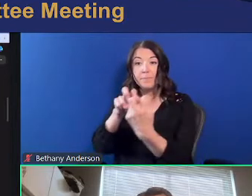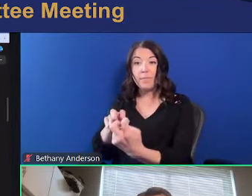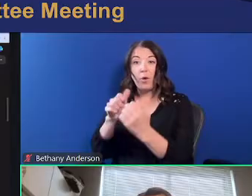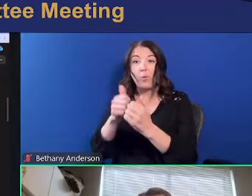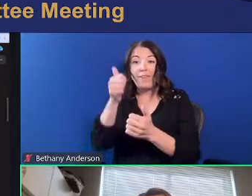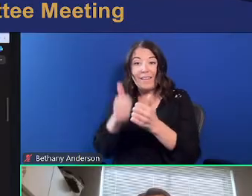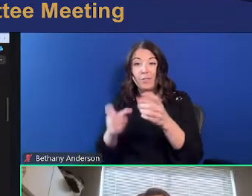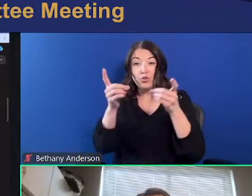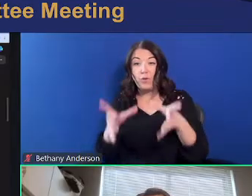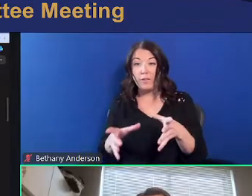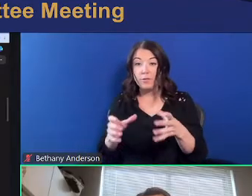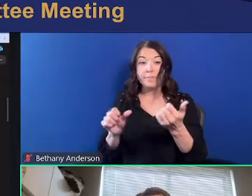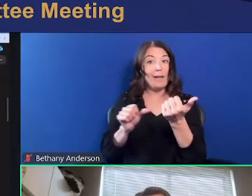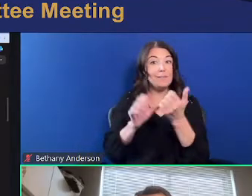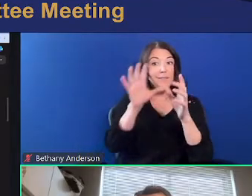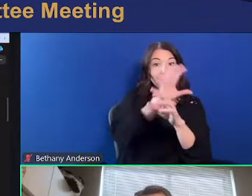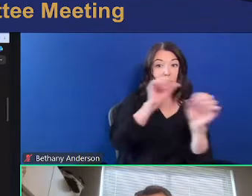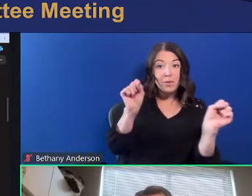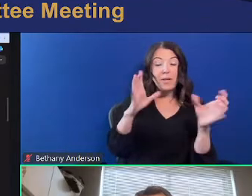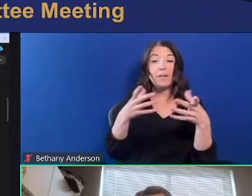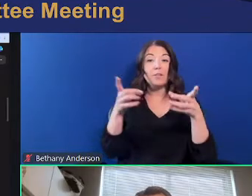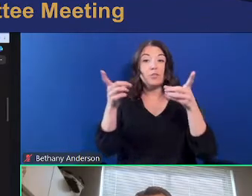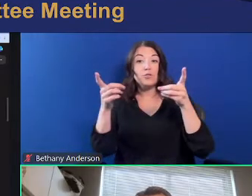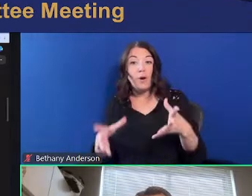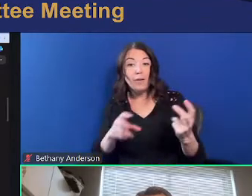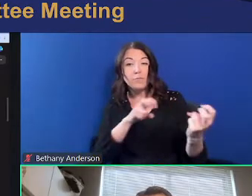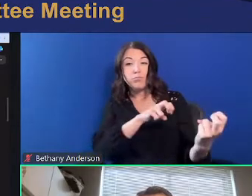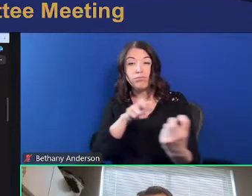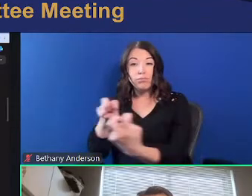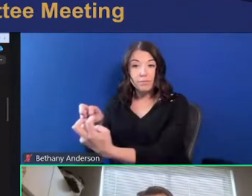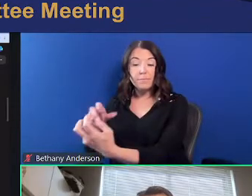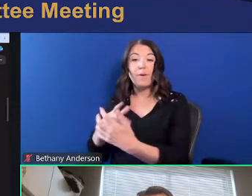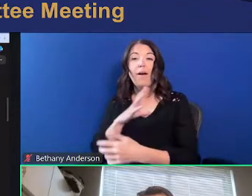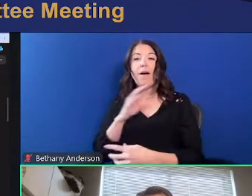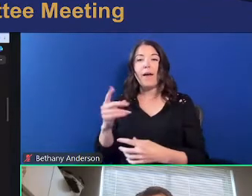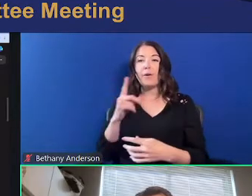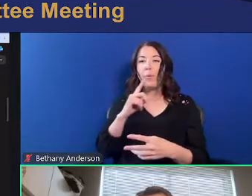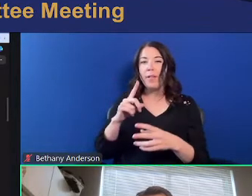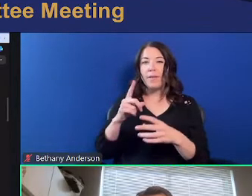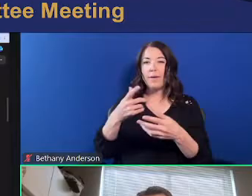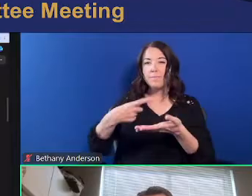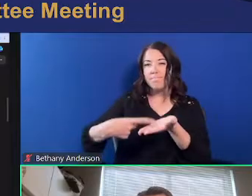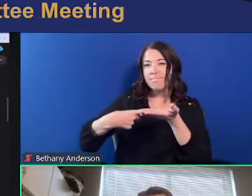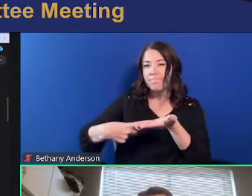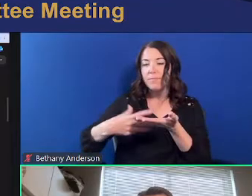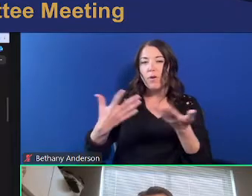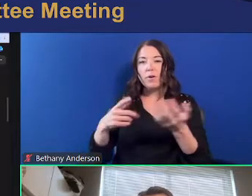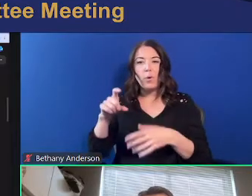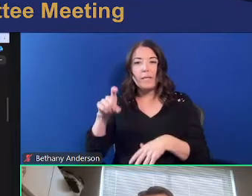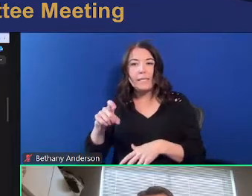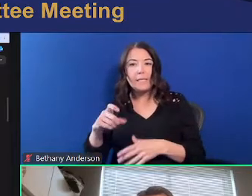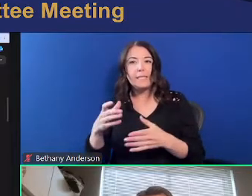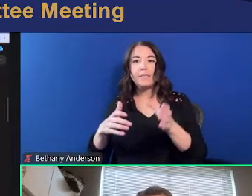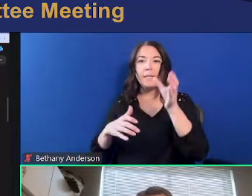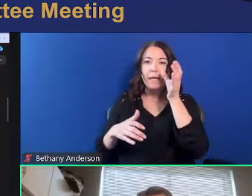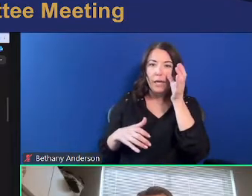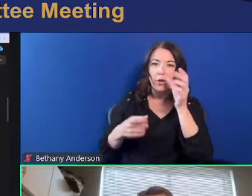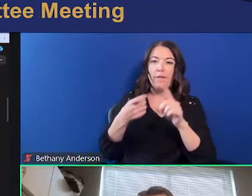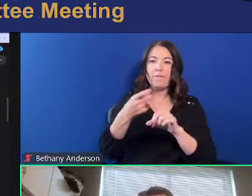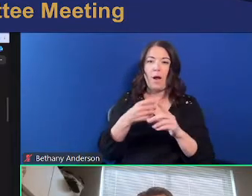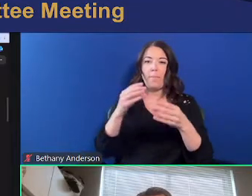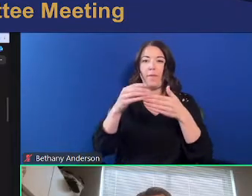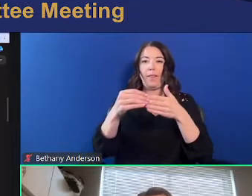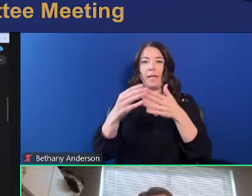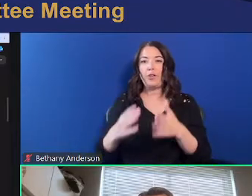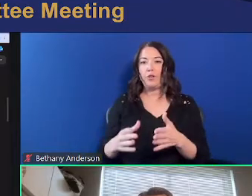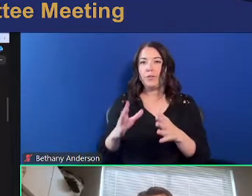associate superintendents as well as the directors, and examine the needs and get to hear from those leaders